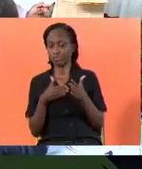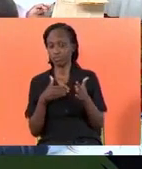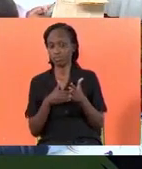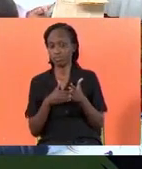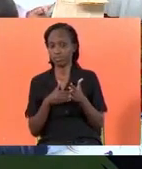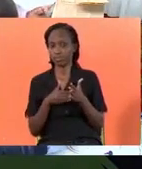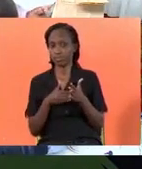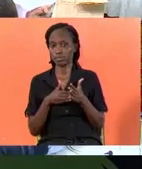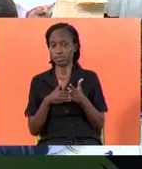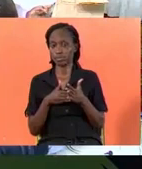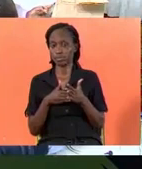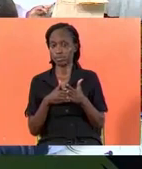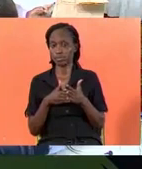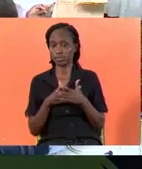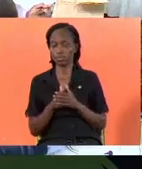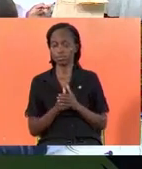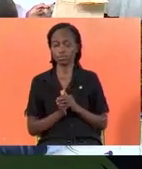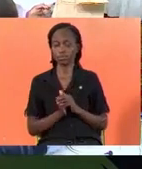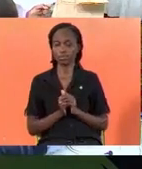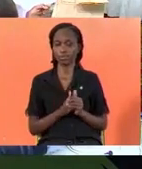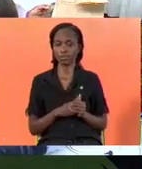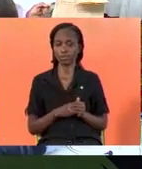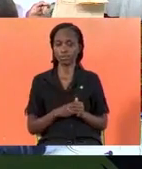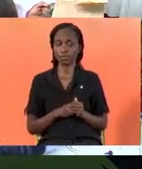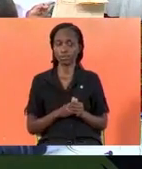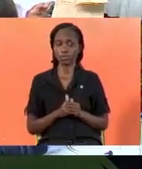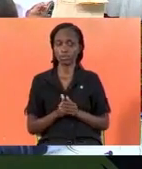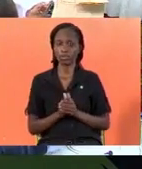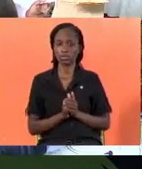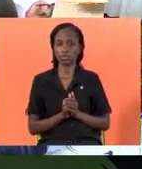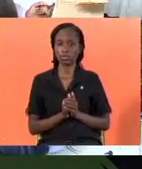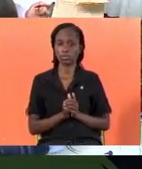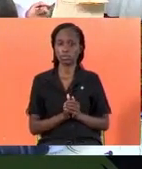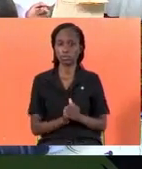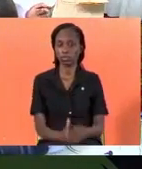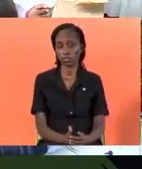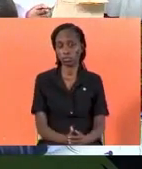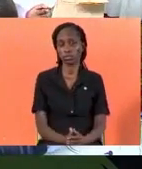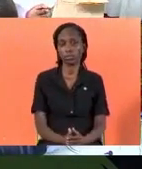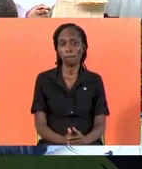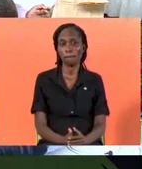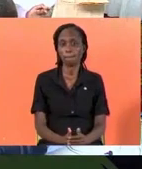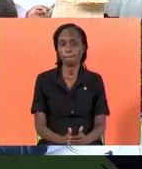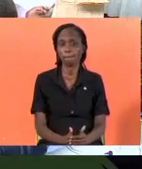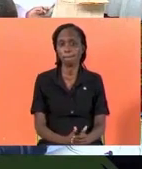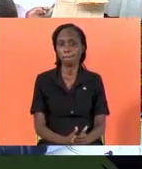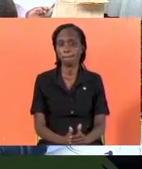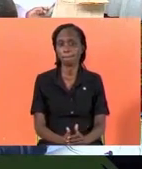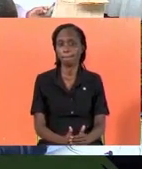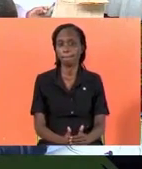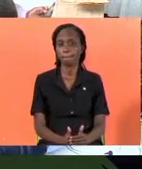reporting techniques, because a lot of Angolan media institutions don't apply too